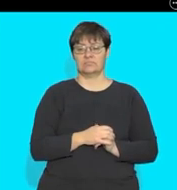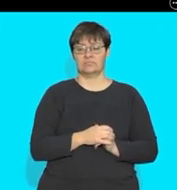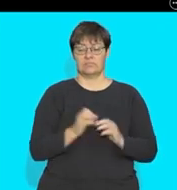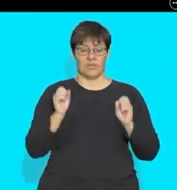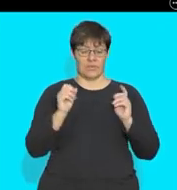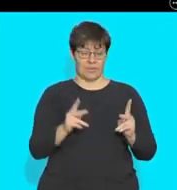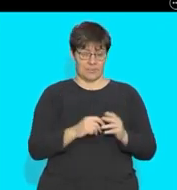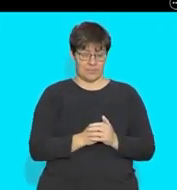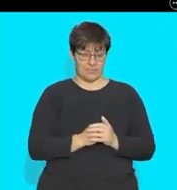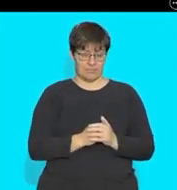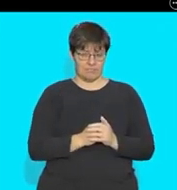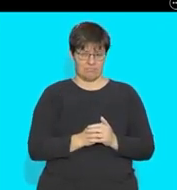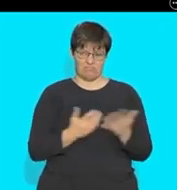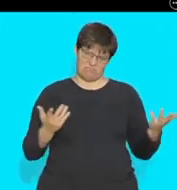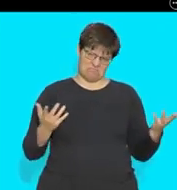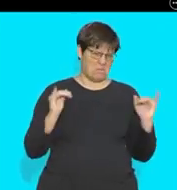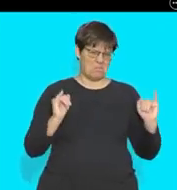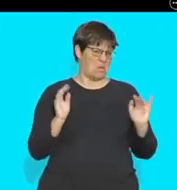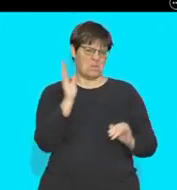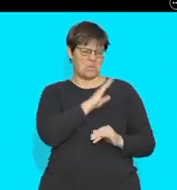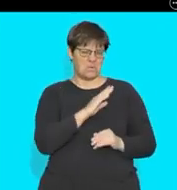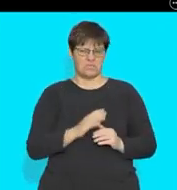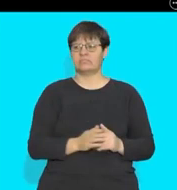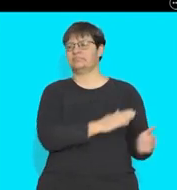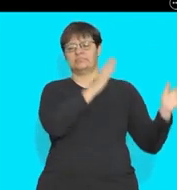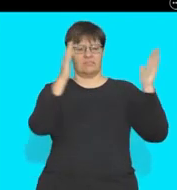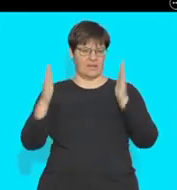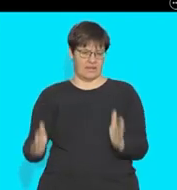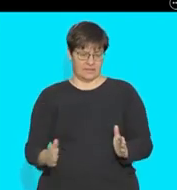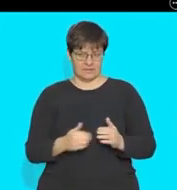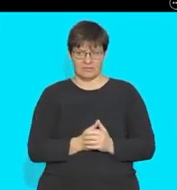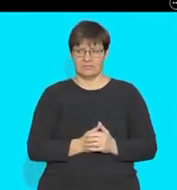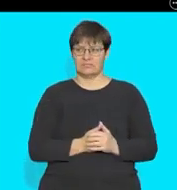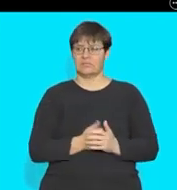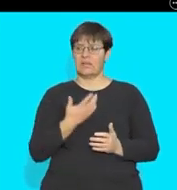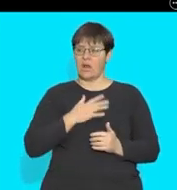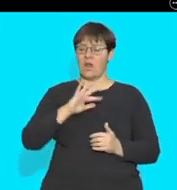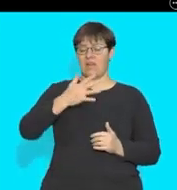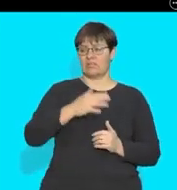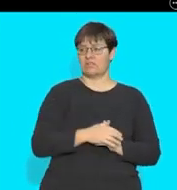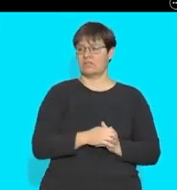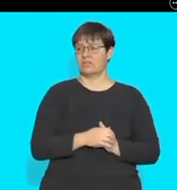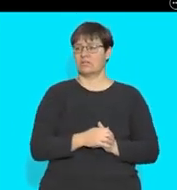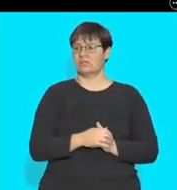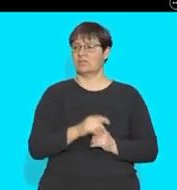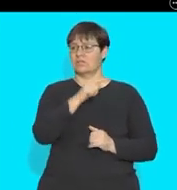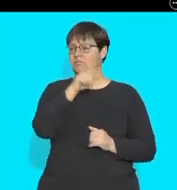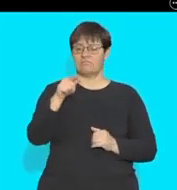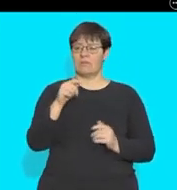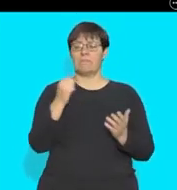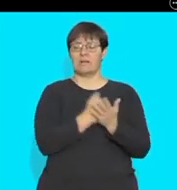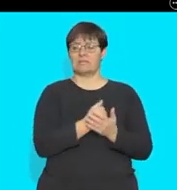Okay, that's not so bad. Now we want average, and actually that distance should